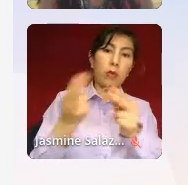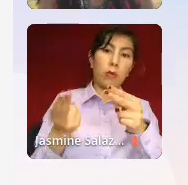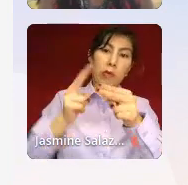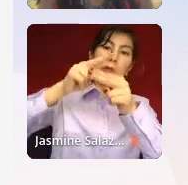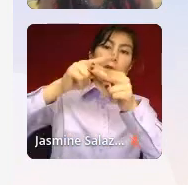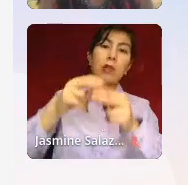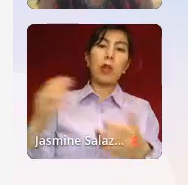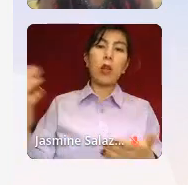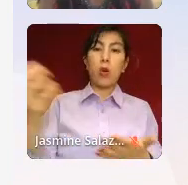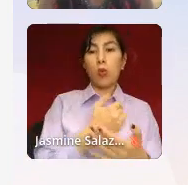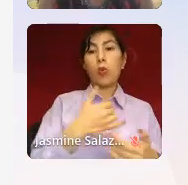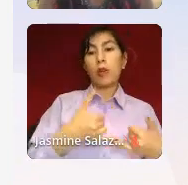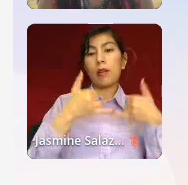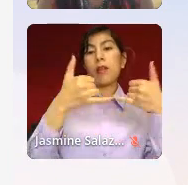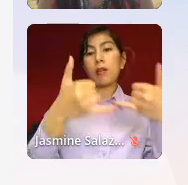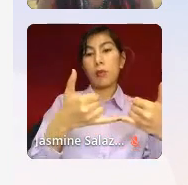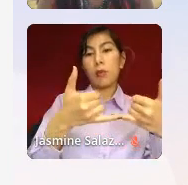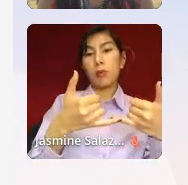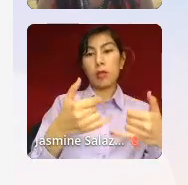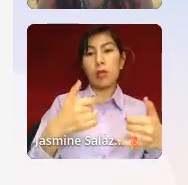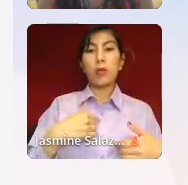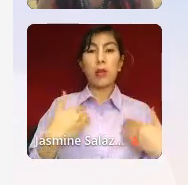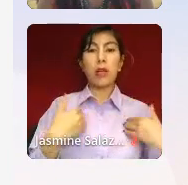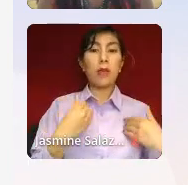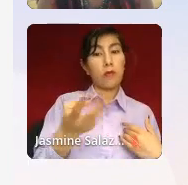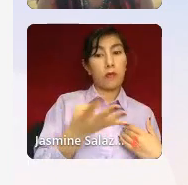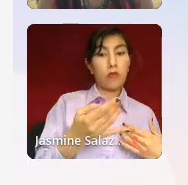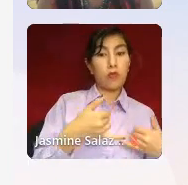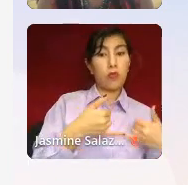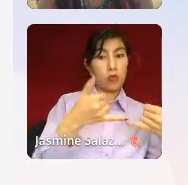several prizes that we're offering the audience.